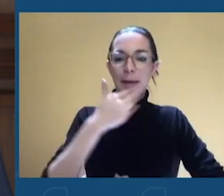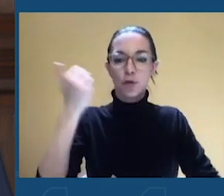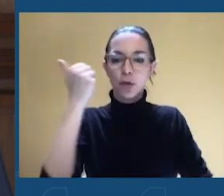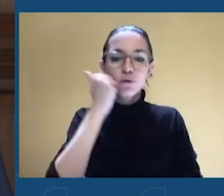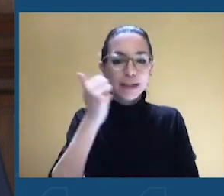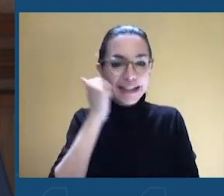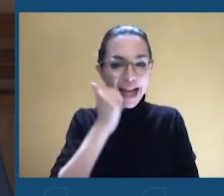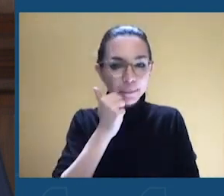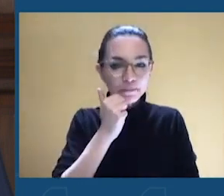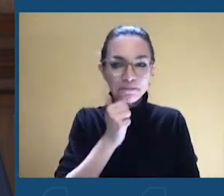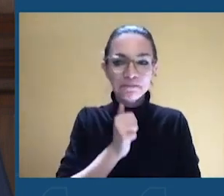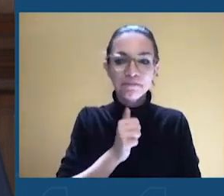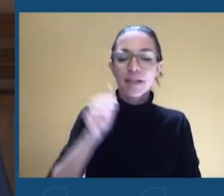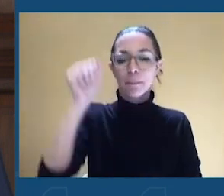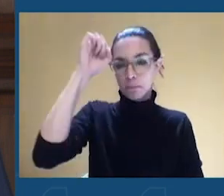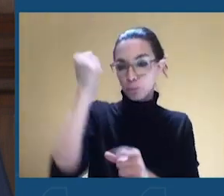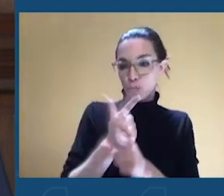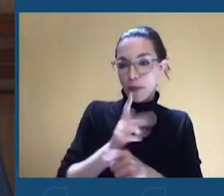His wife, Rachel, my sister,